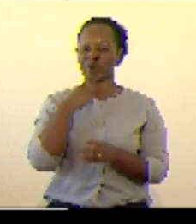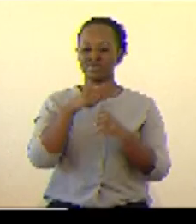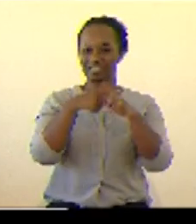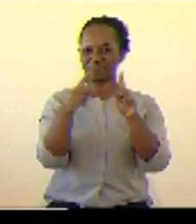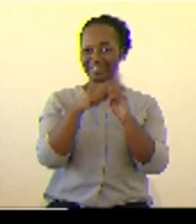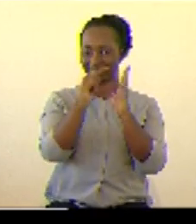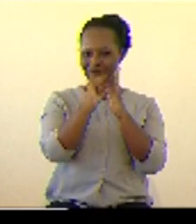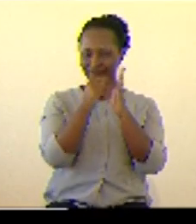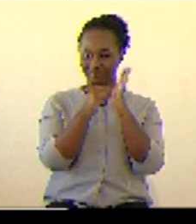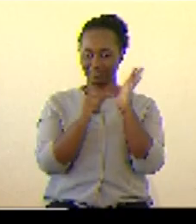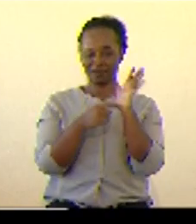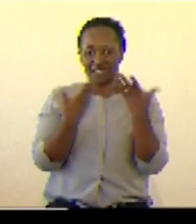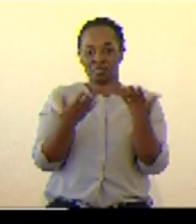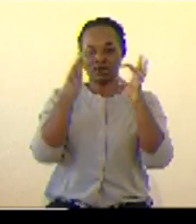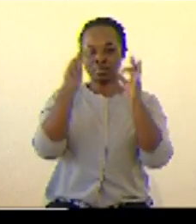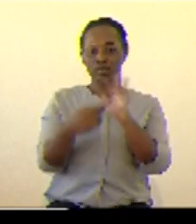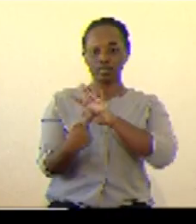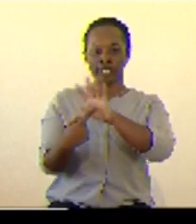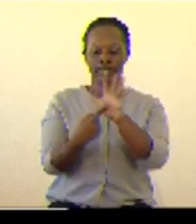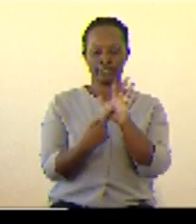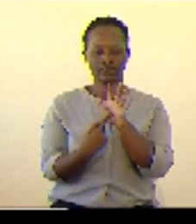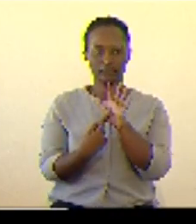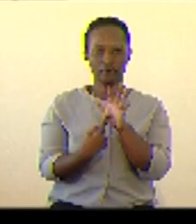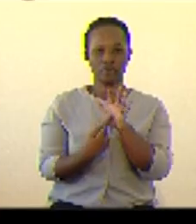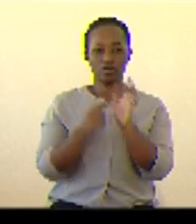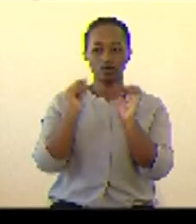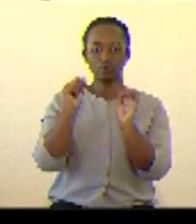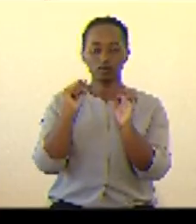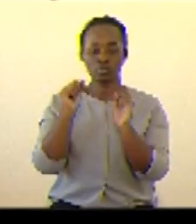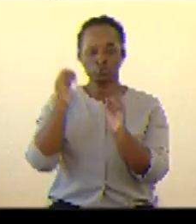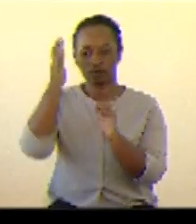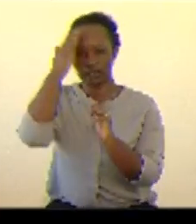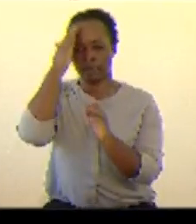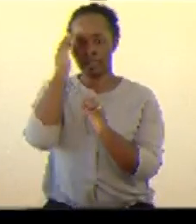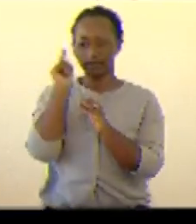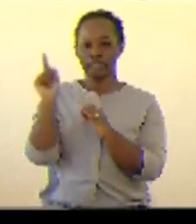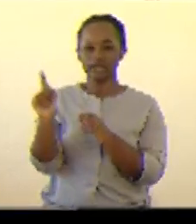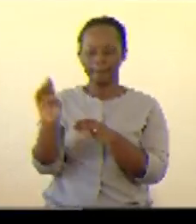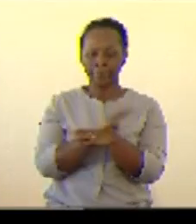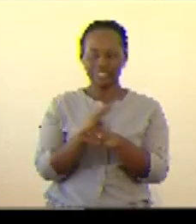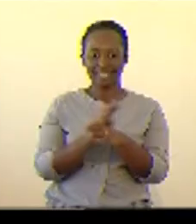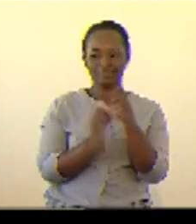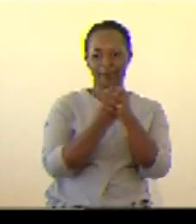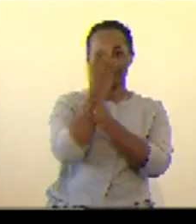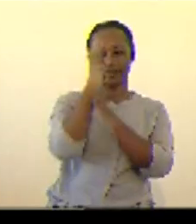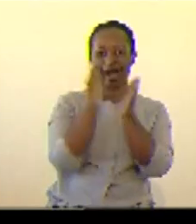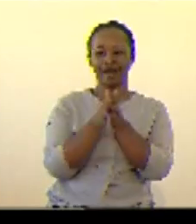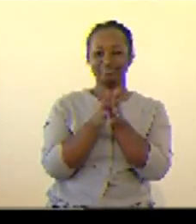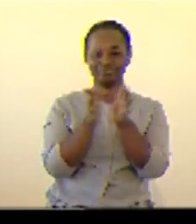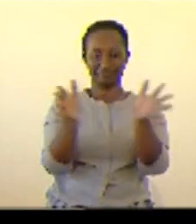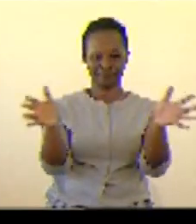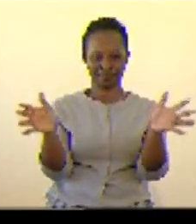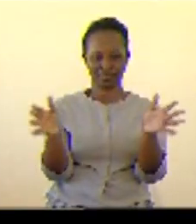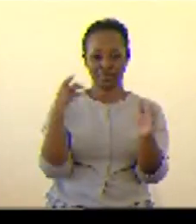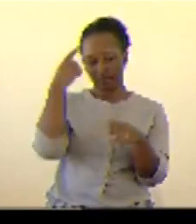indicators, signs that you may use to know that this business is growing and expanding. So,